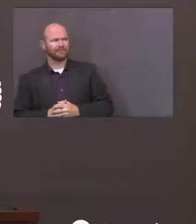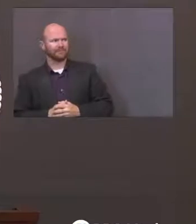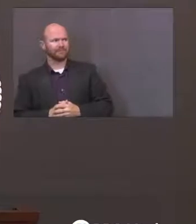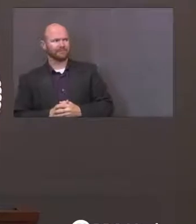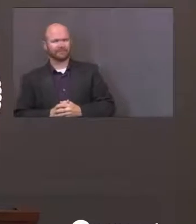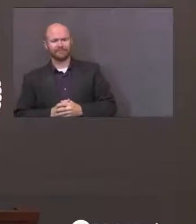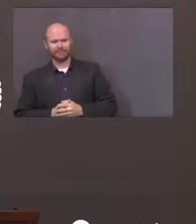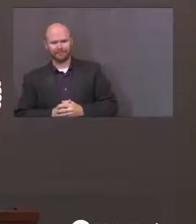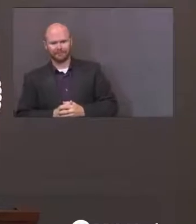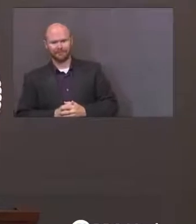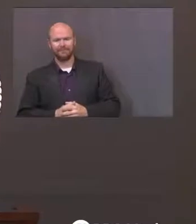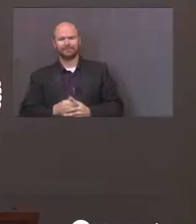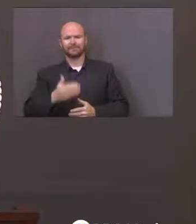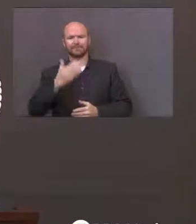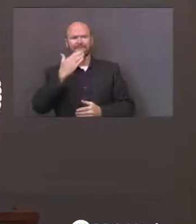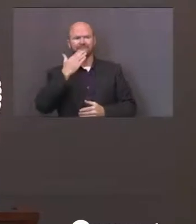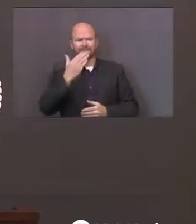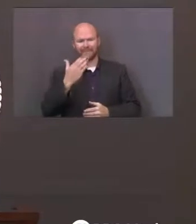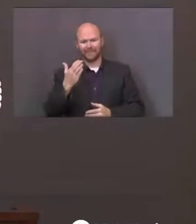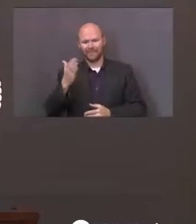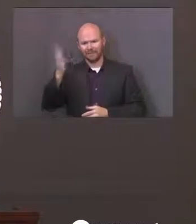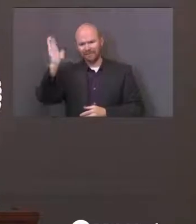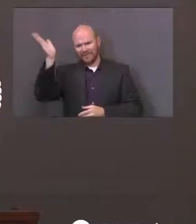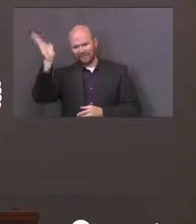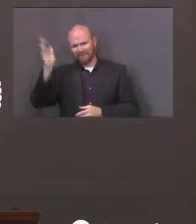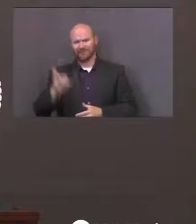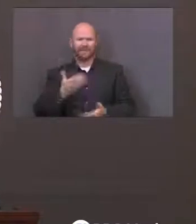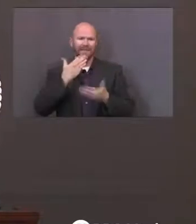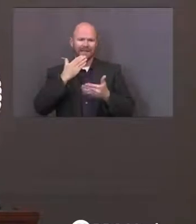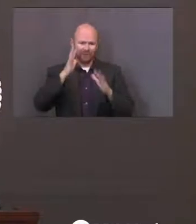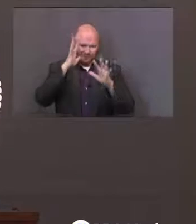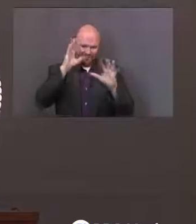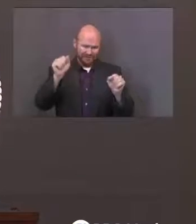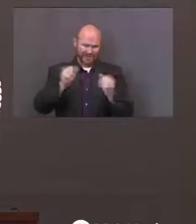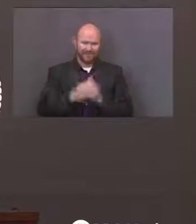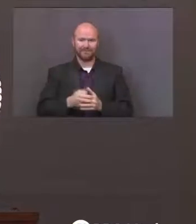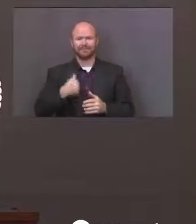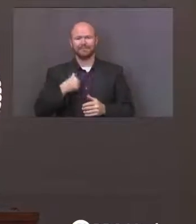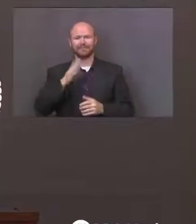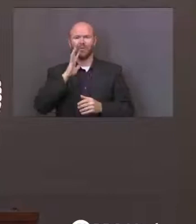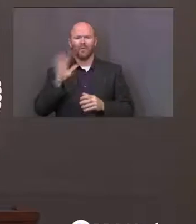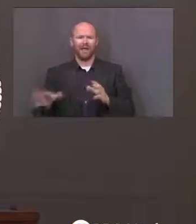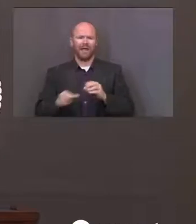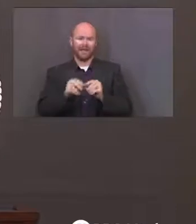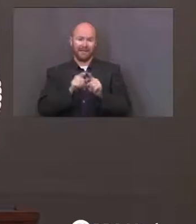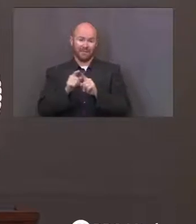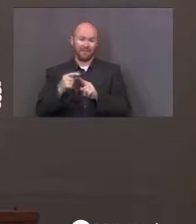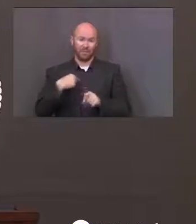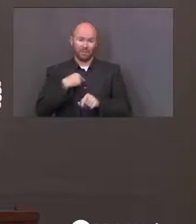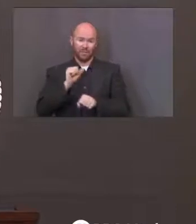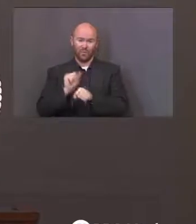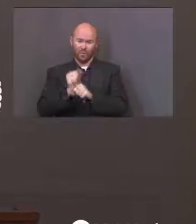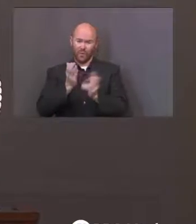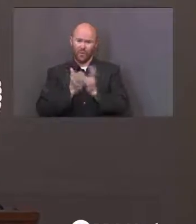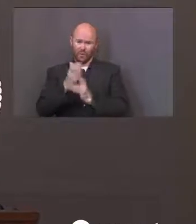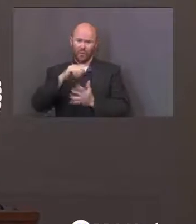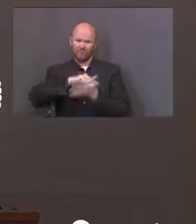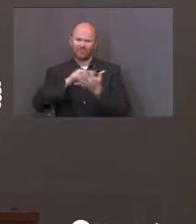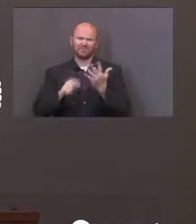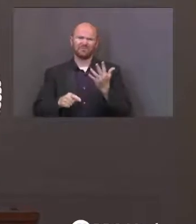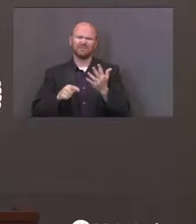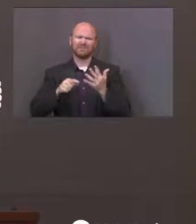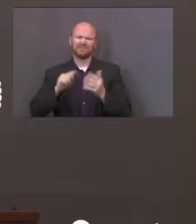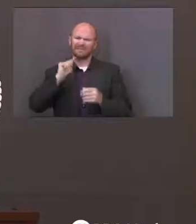Thank you, President. Thank you, Speaker. I'll just add here, it's been a great, as we work through this significant,